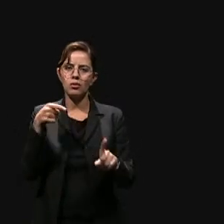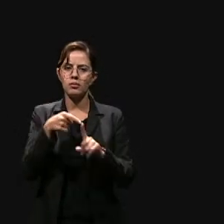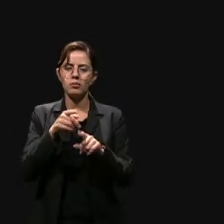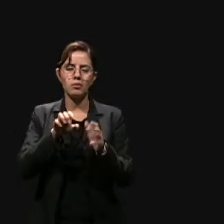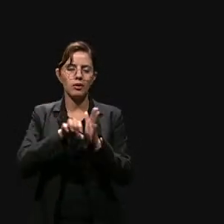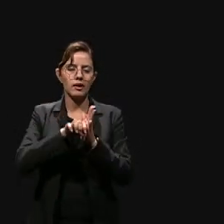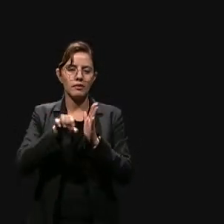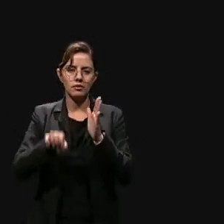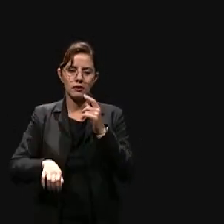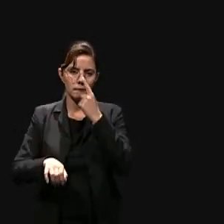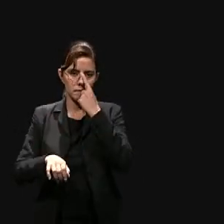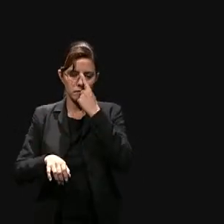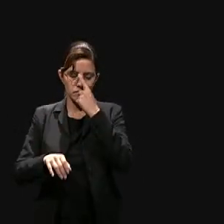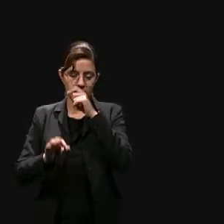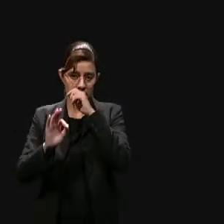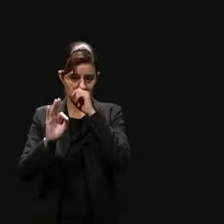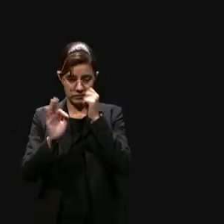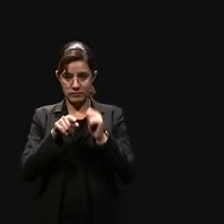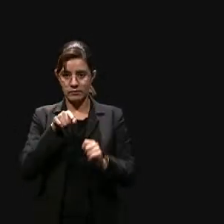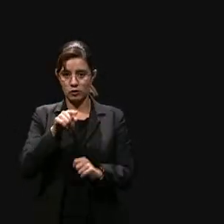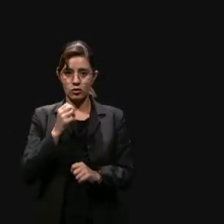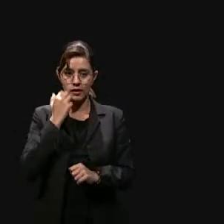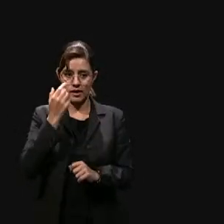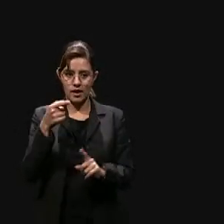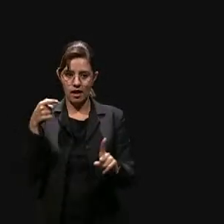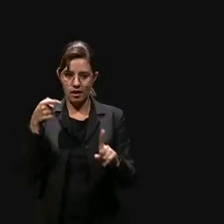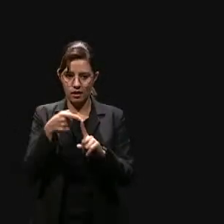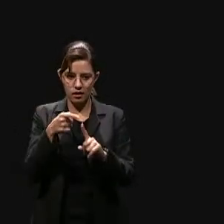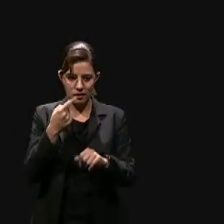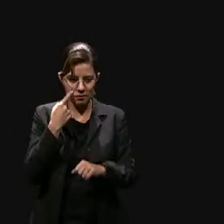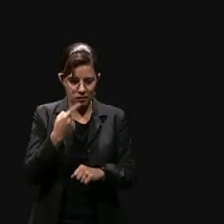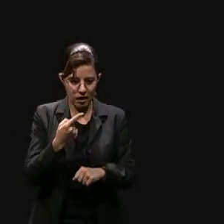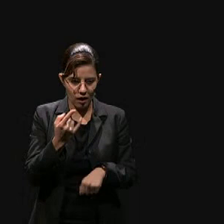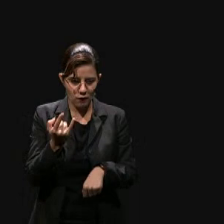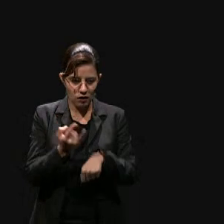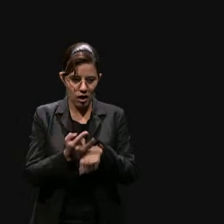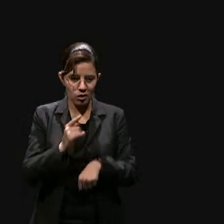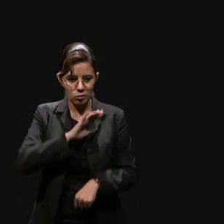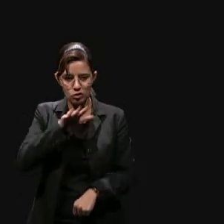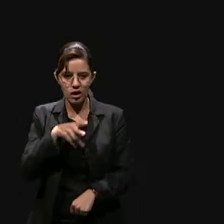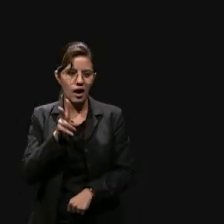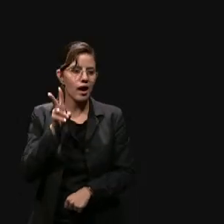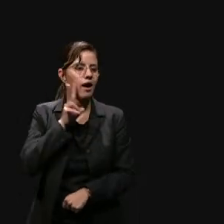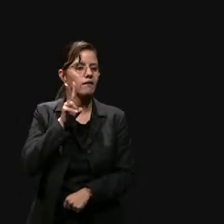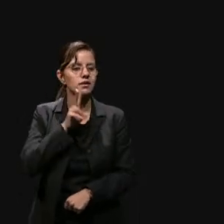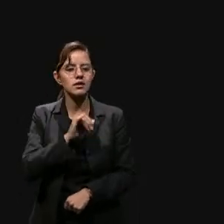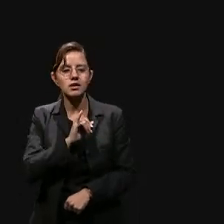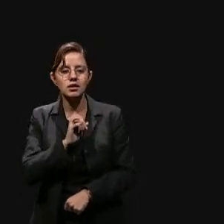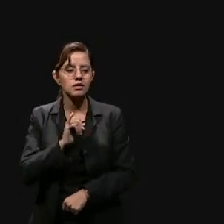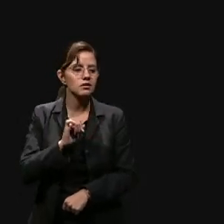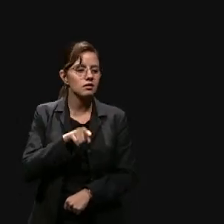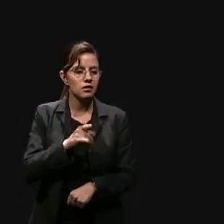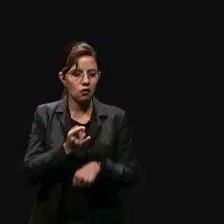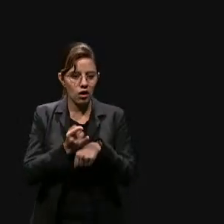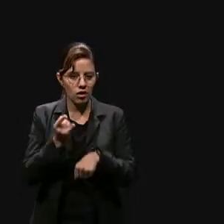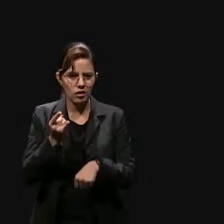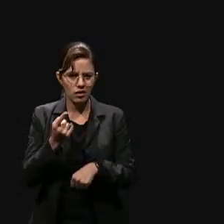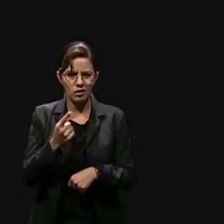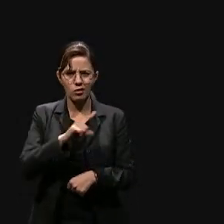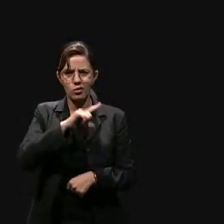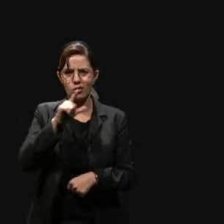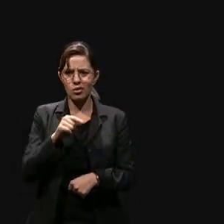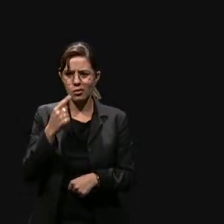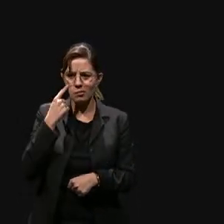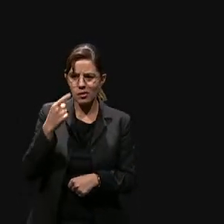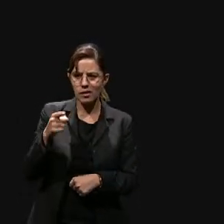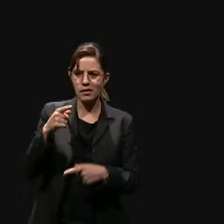you see people marking ballots, you might think, I've uncovered it, I've found the body. When in reality, what you're seeing is